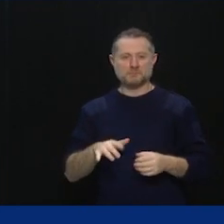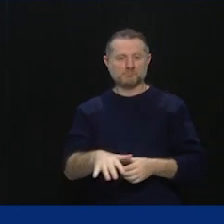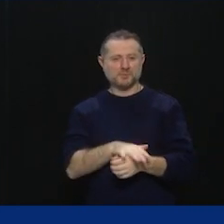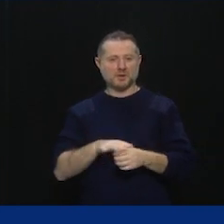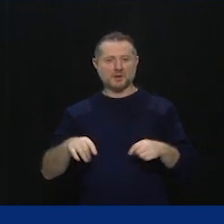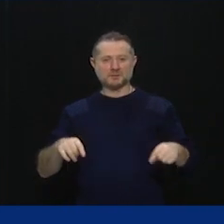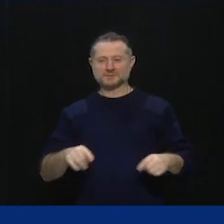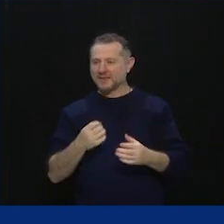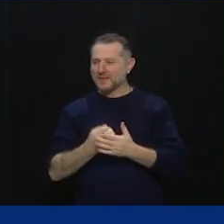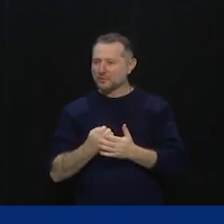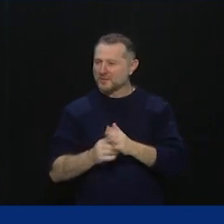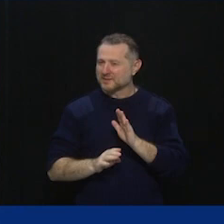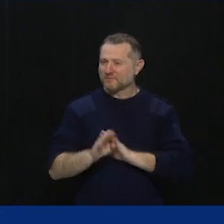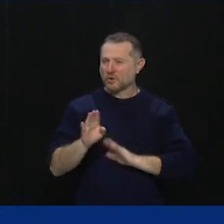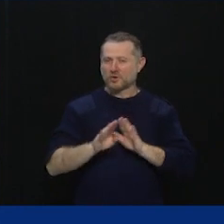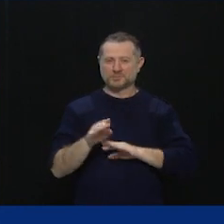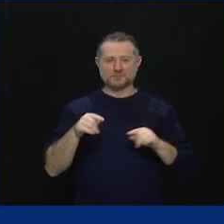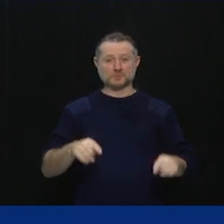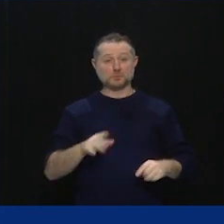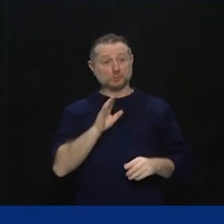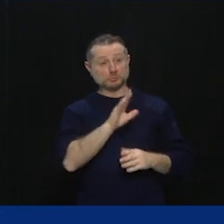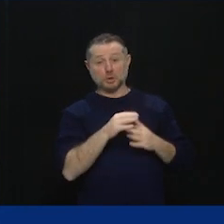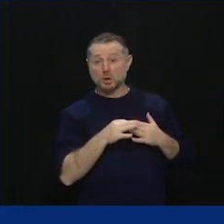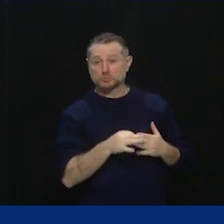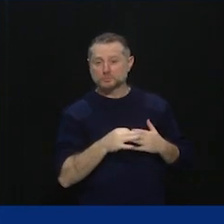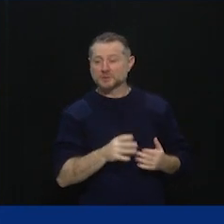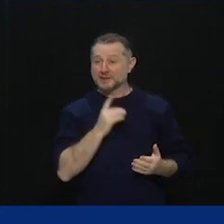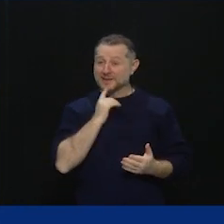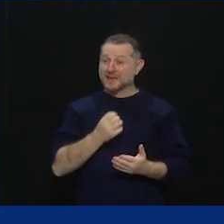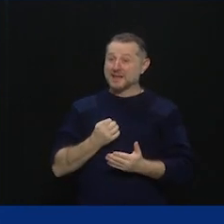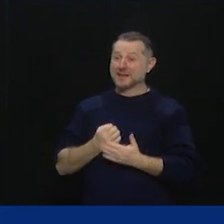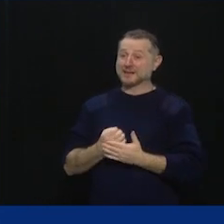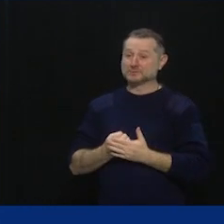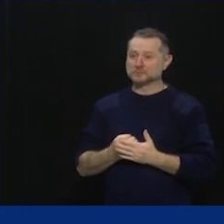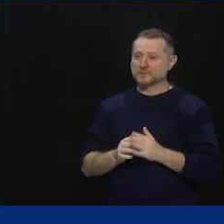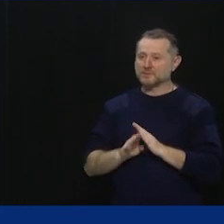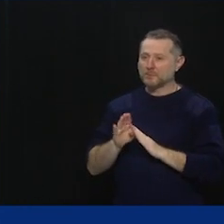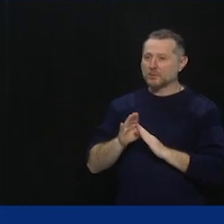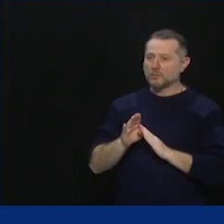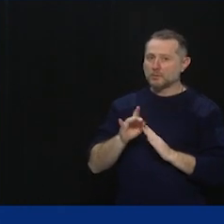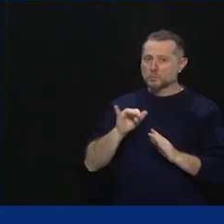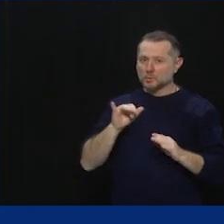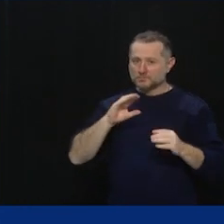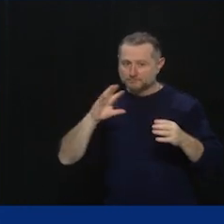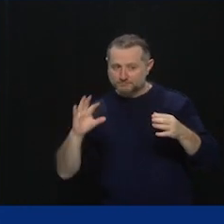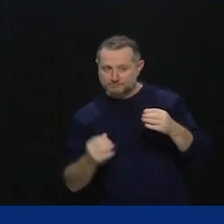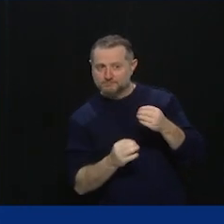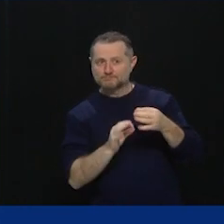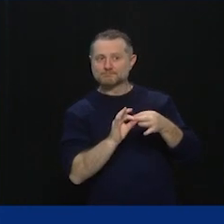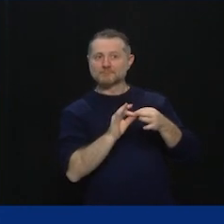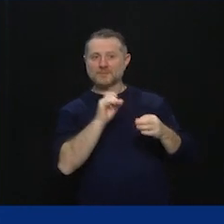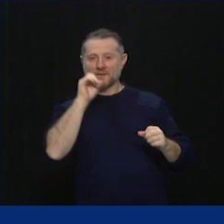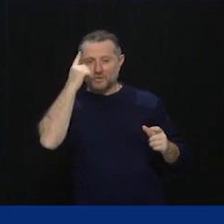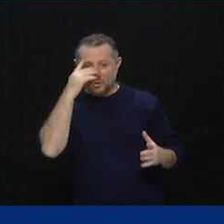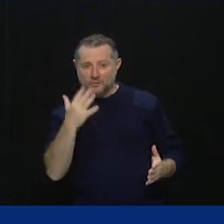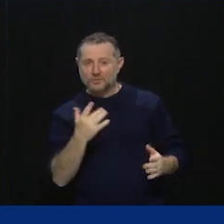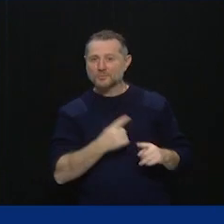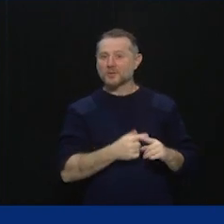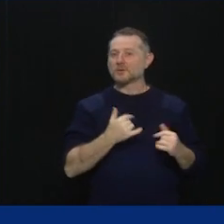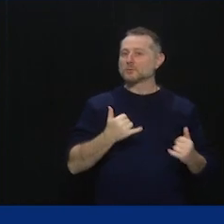leadership in economic development issues as Lieutenant Governor and your continued support here is absolutely critical. So thank you, Governor.